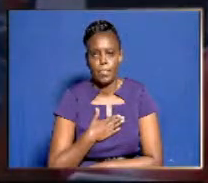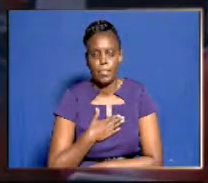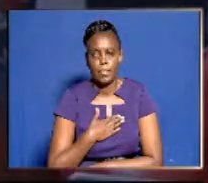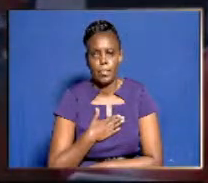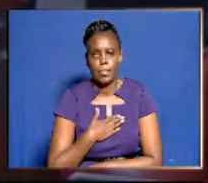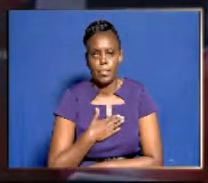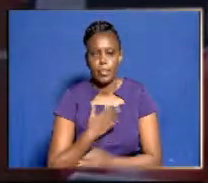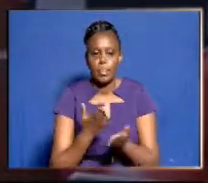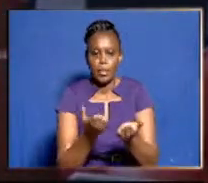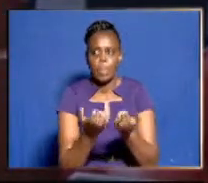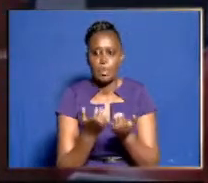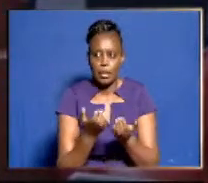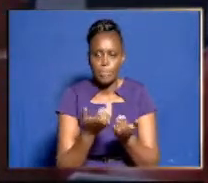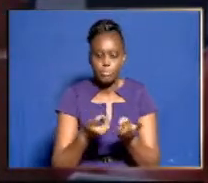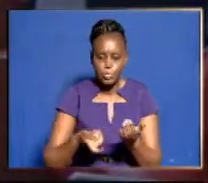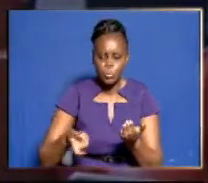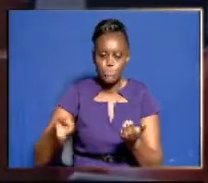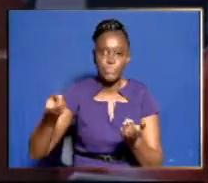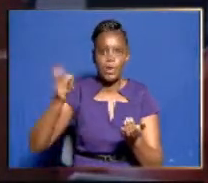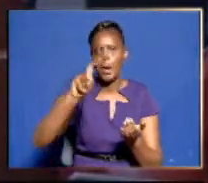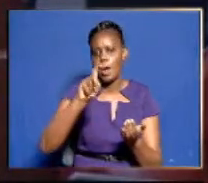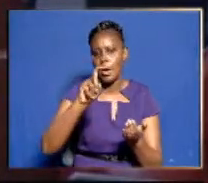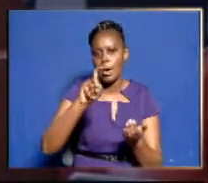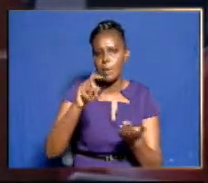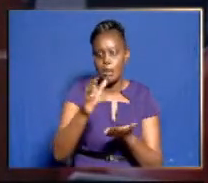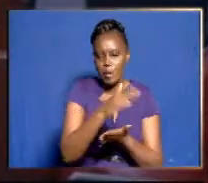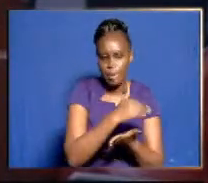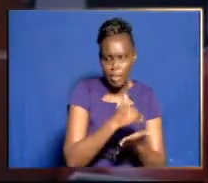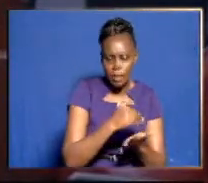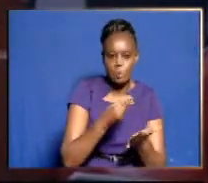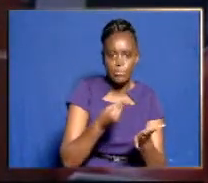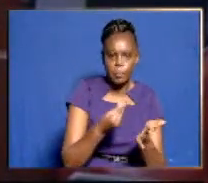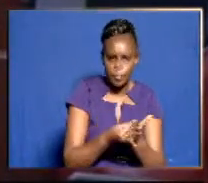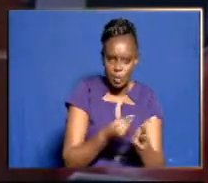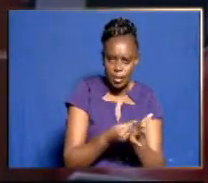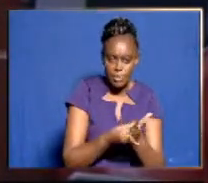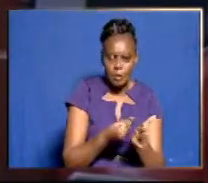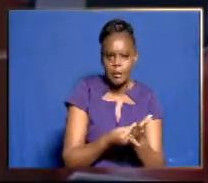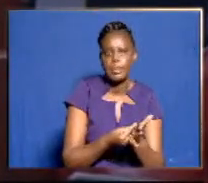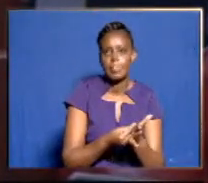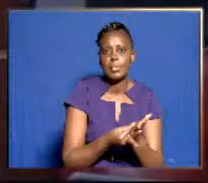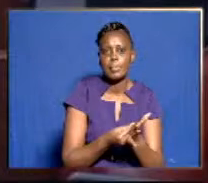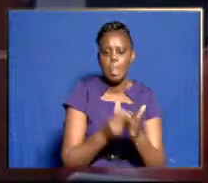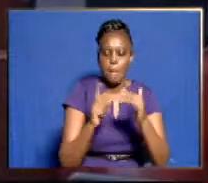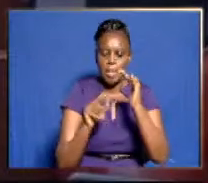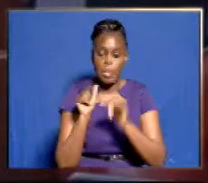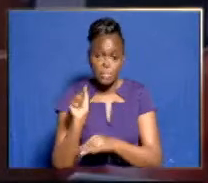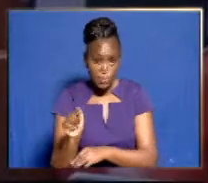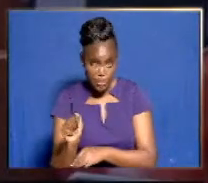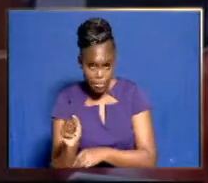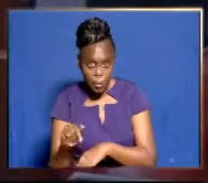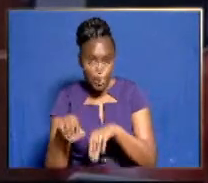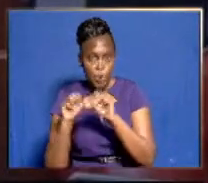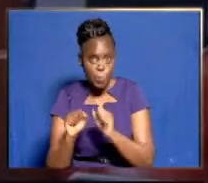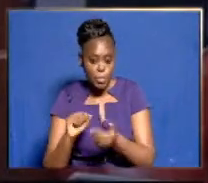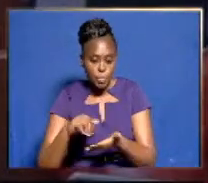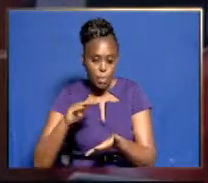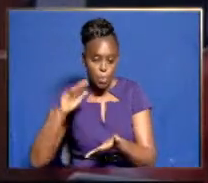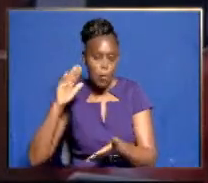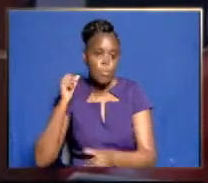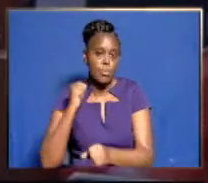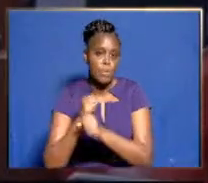that we need to increase revenue funding to this ministry so that more